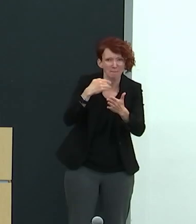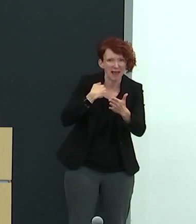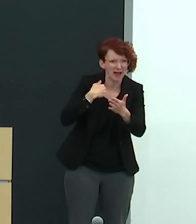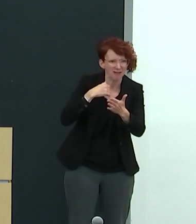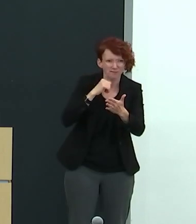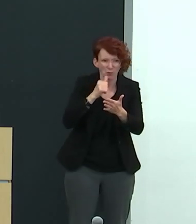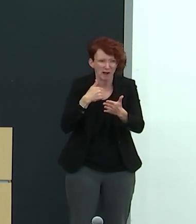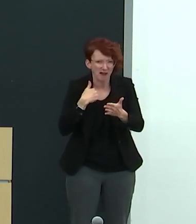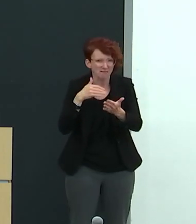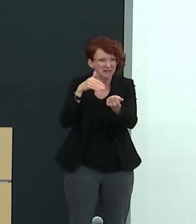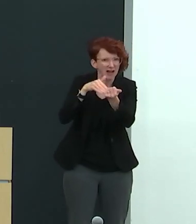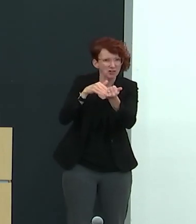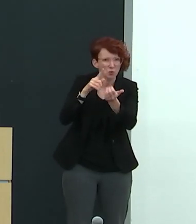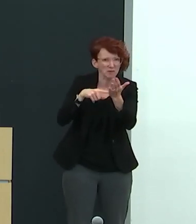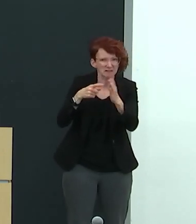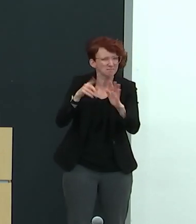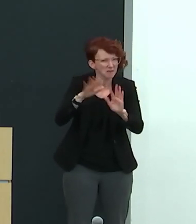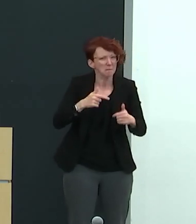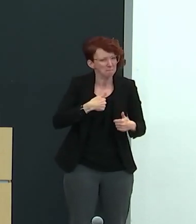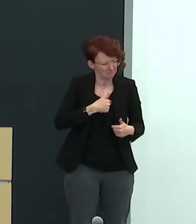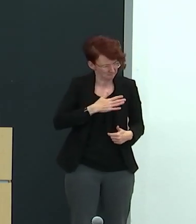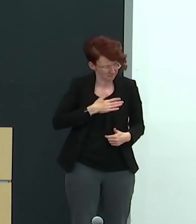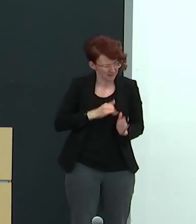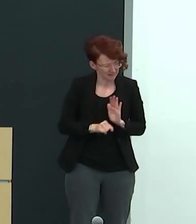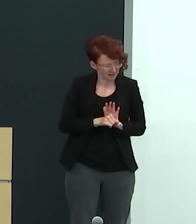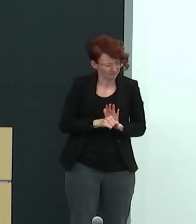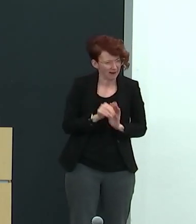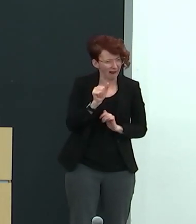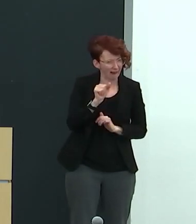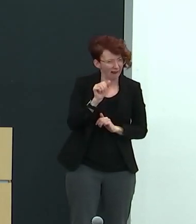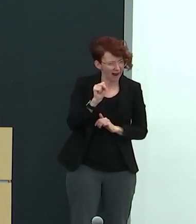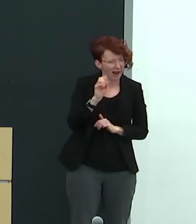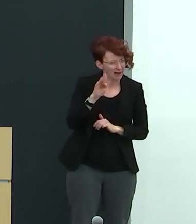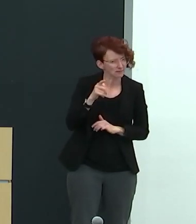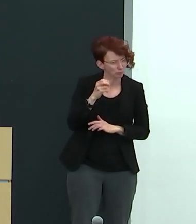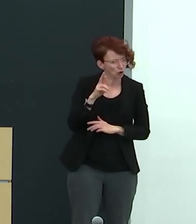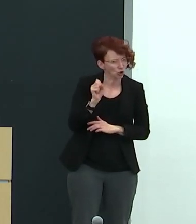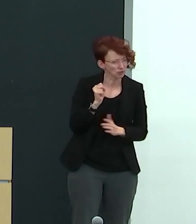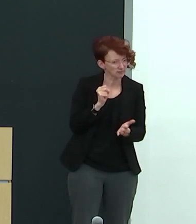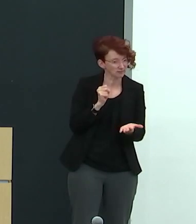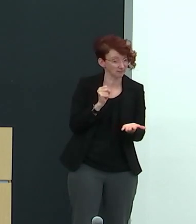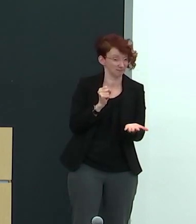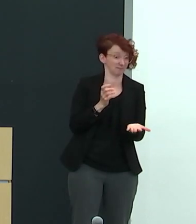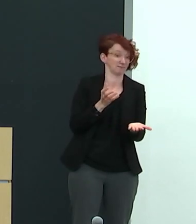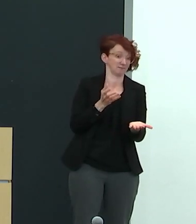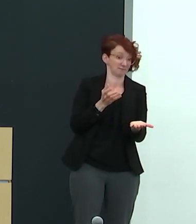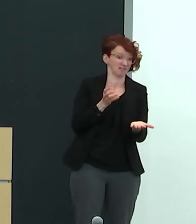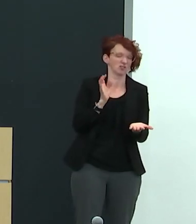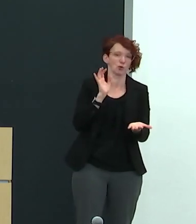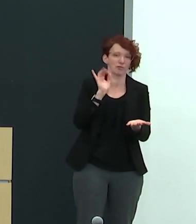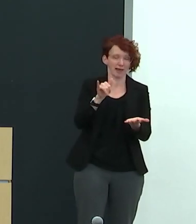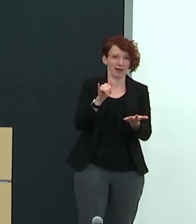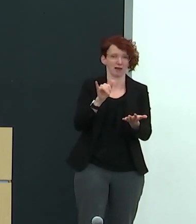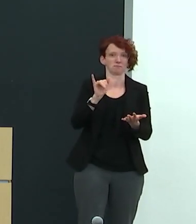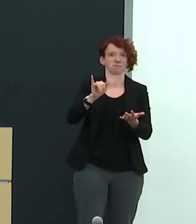it. Their identity is their identity. This change in our understanding of autism played out concurrently to the growth of